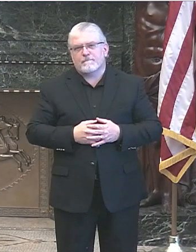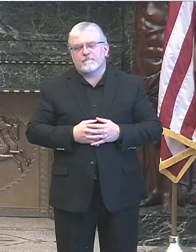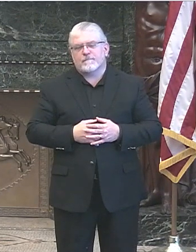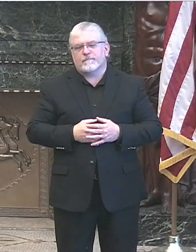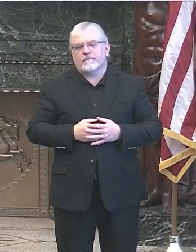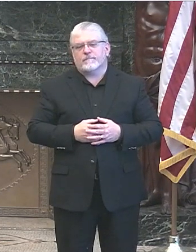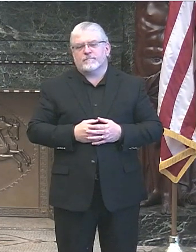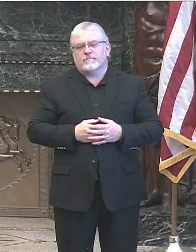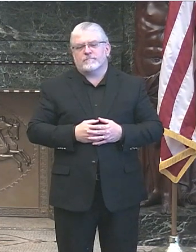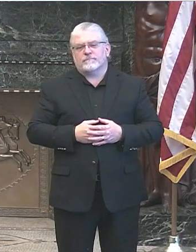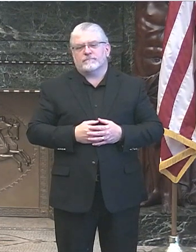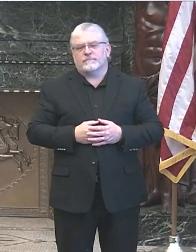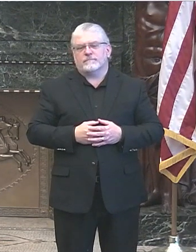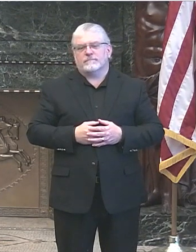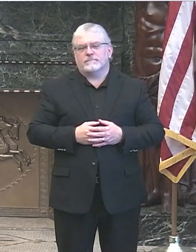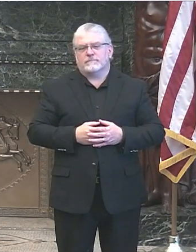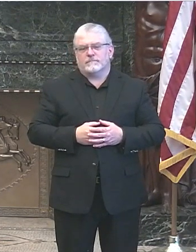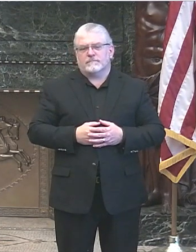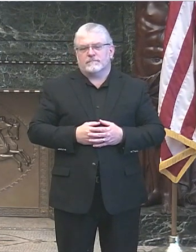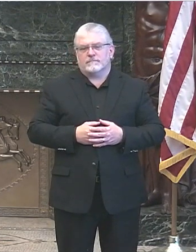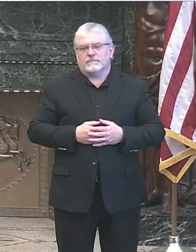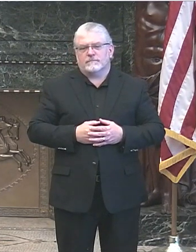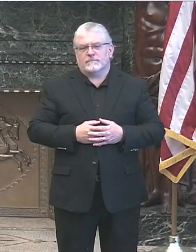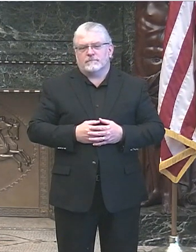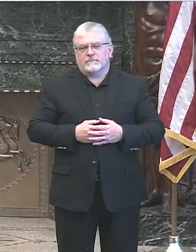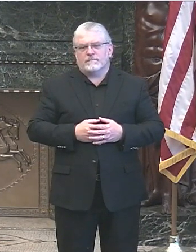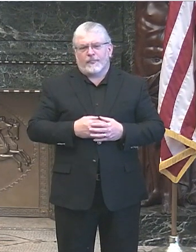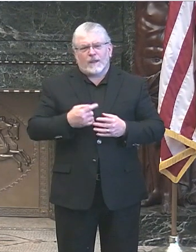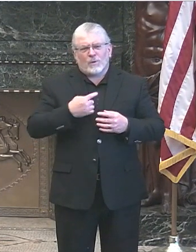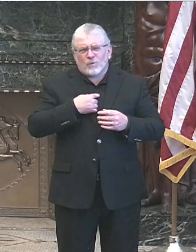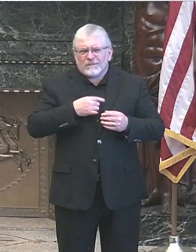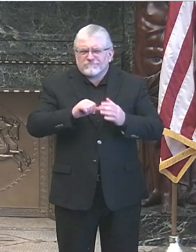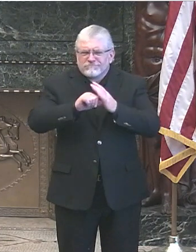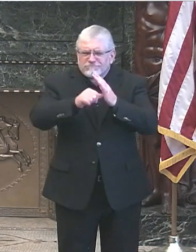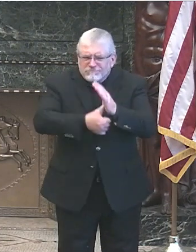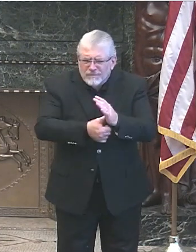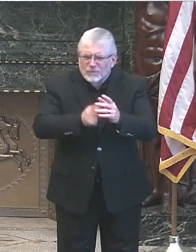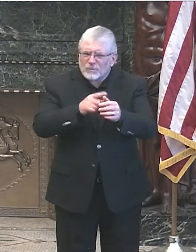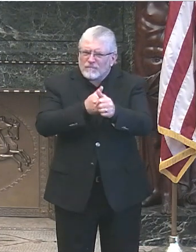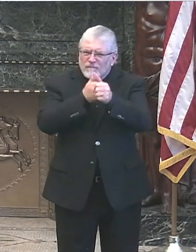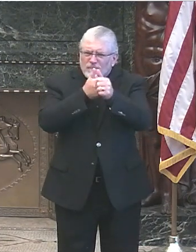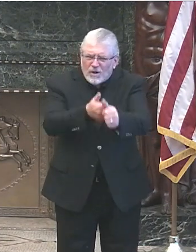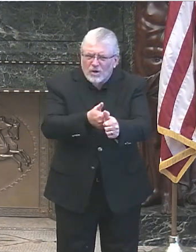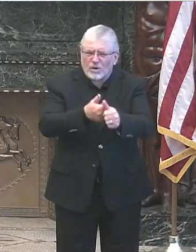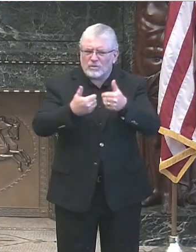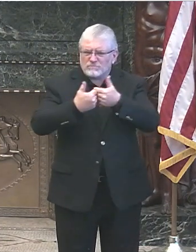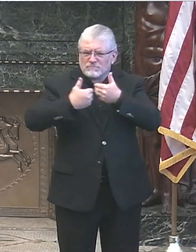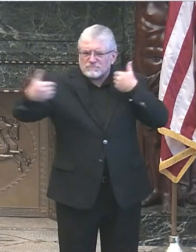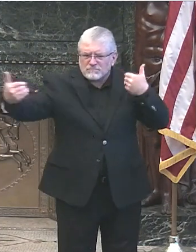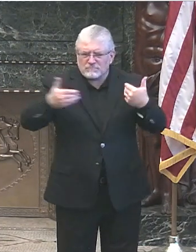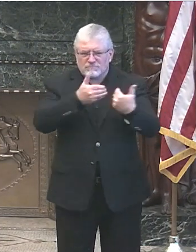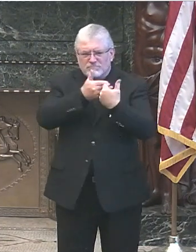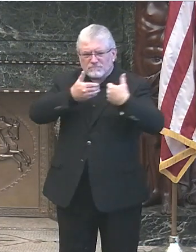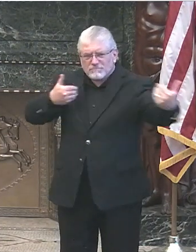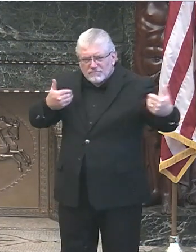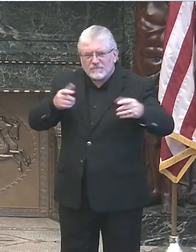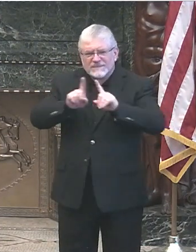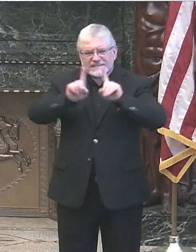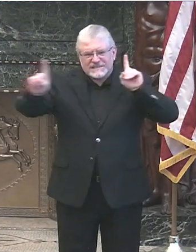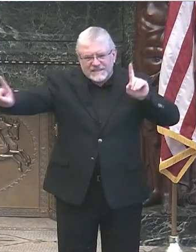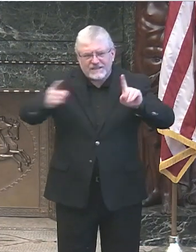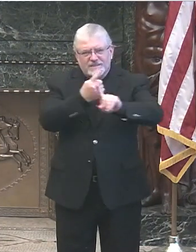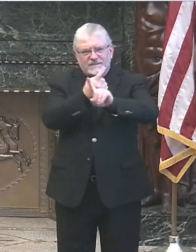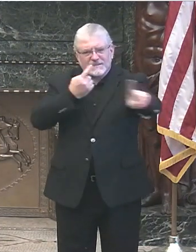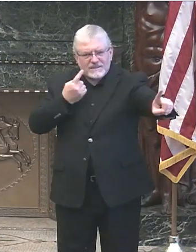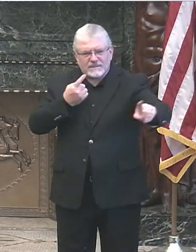contacts of the situation, and that does include the public. There's no risk to public safety, and there's no benefit to telling you whether there are 10